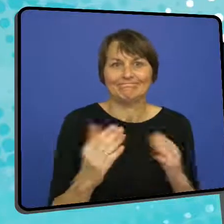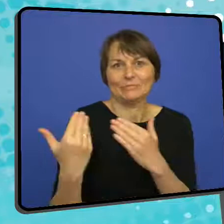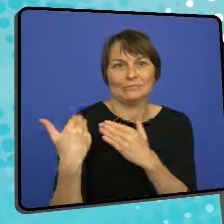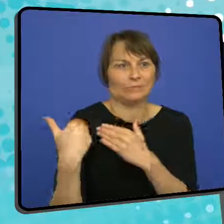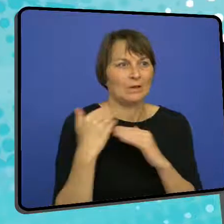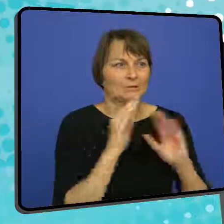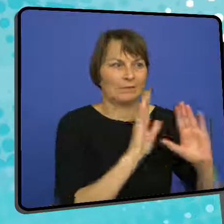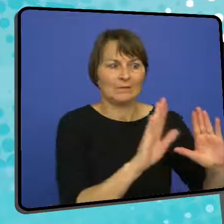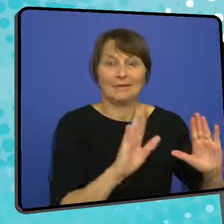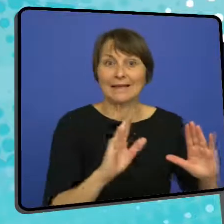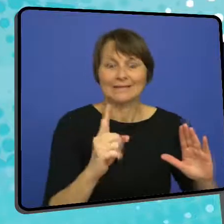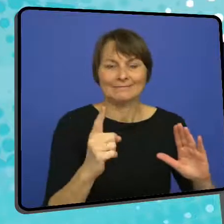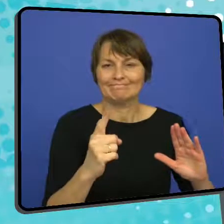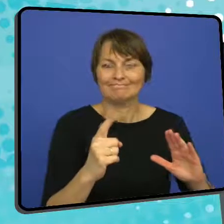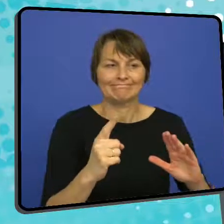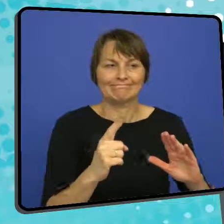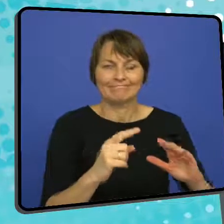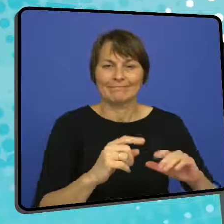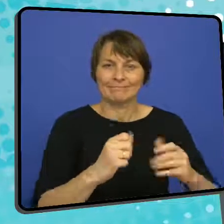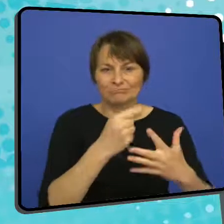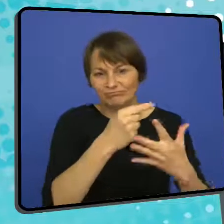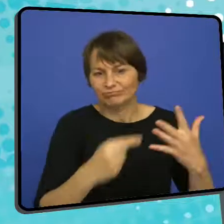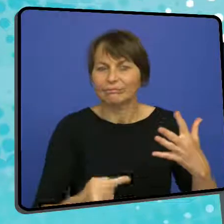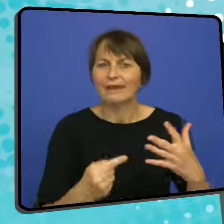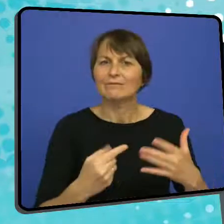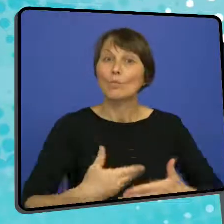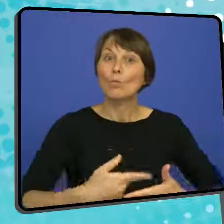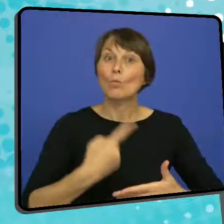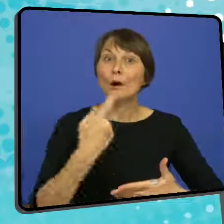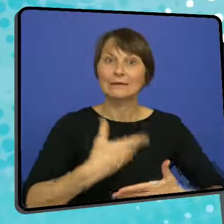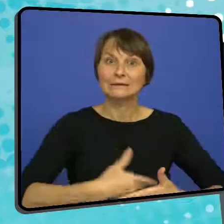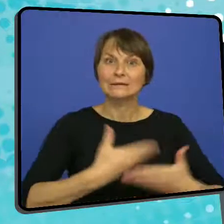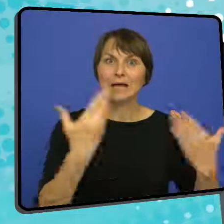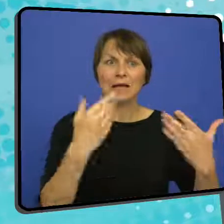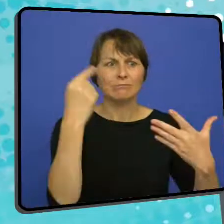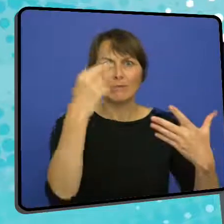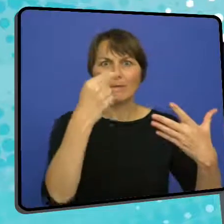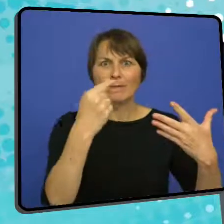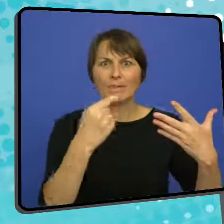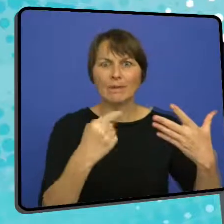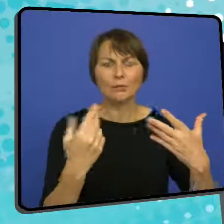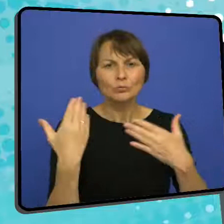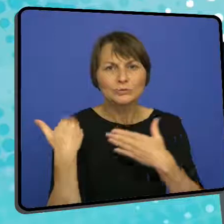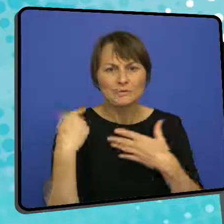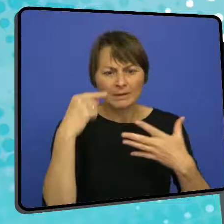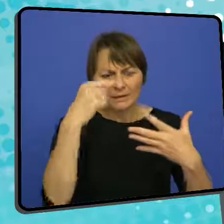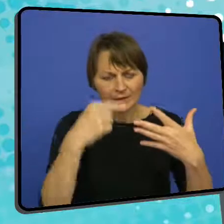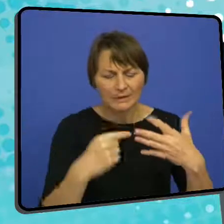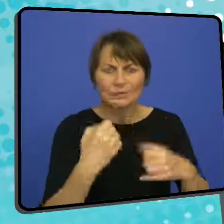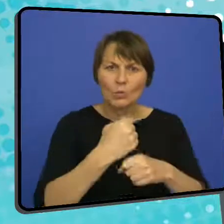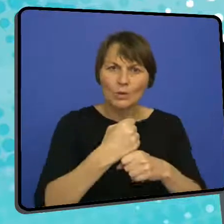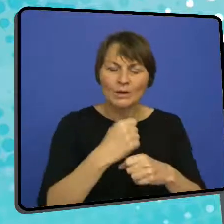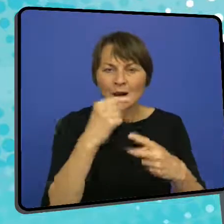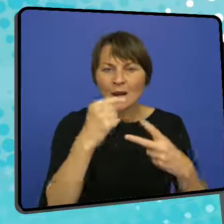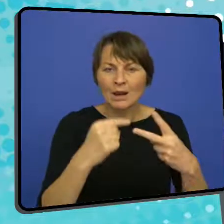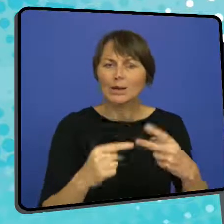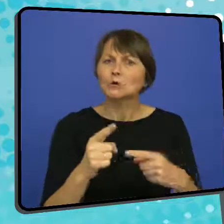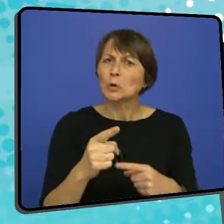do on a daily basis, isn't it? And so it's so interesting to hear those kind of core areas that you focus